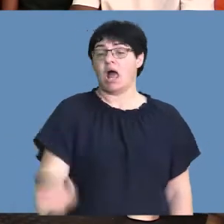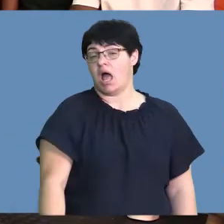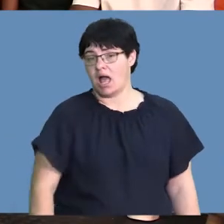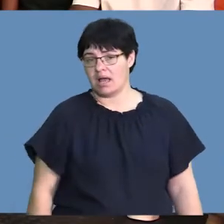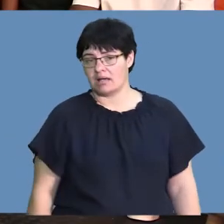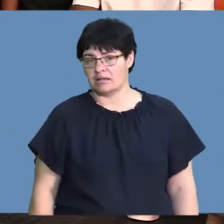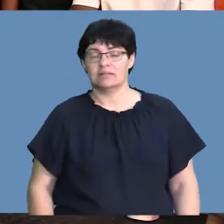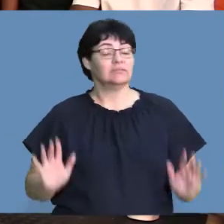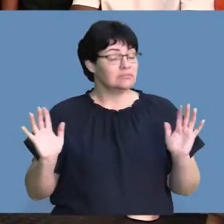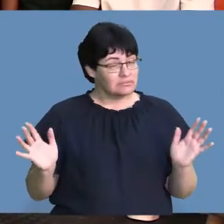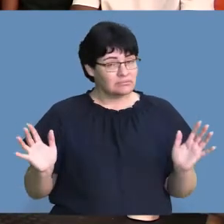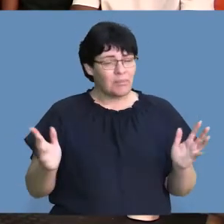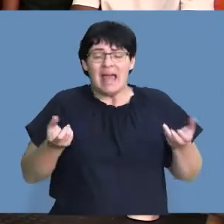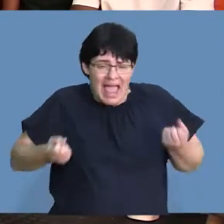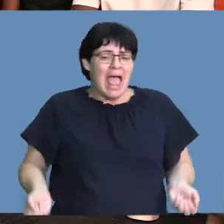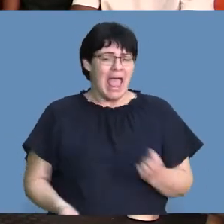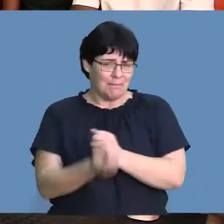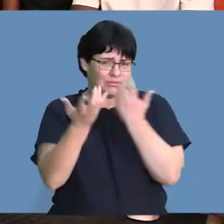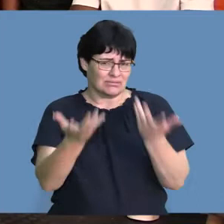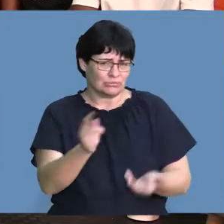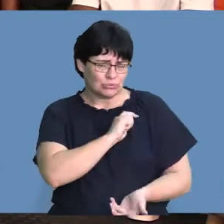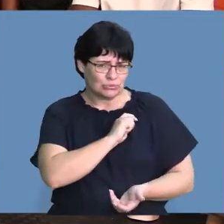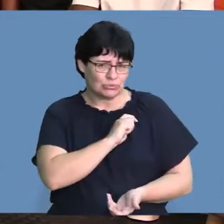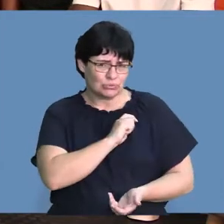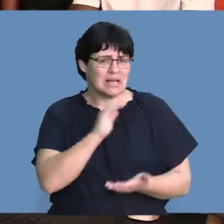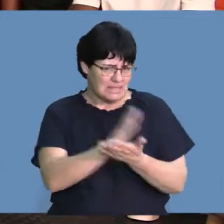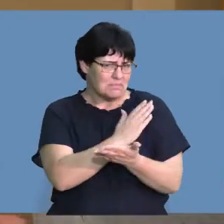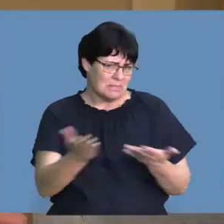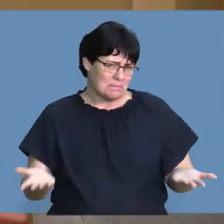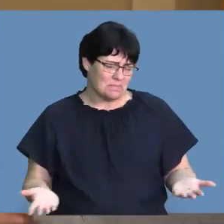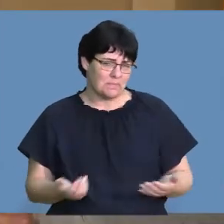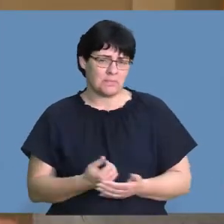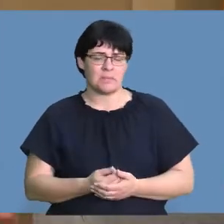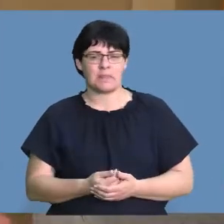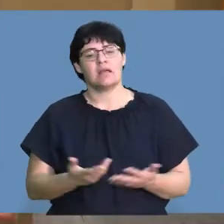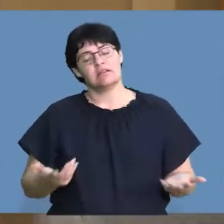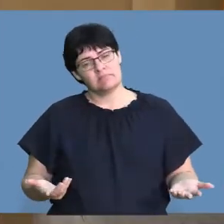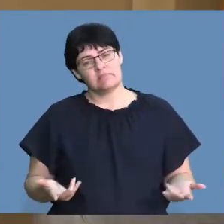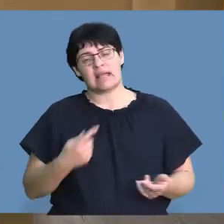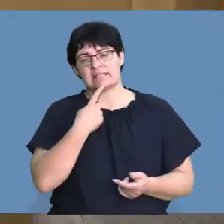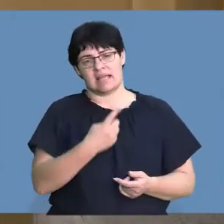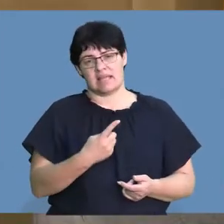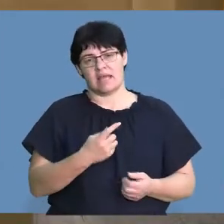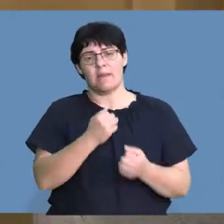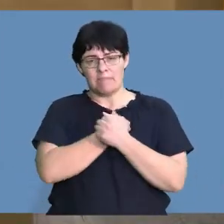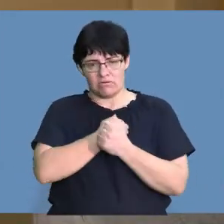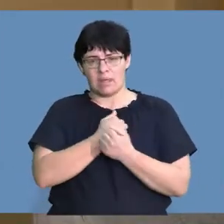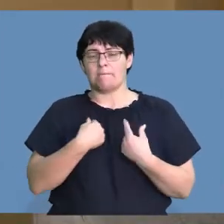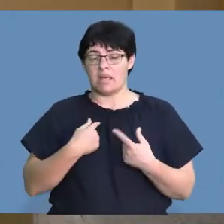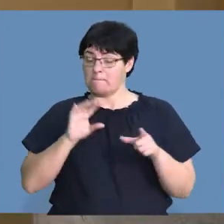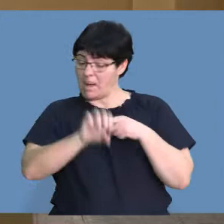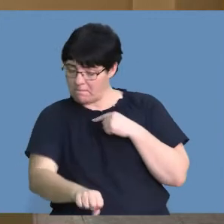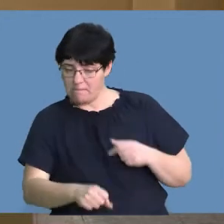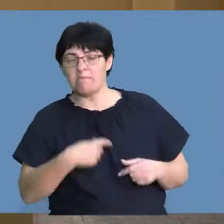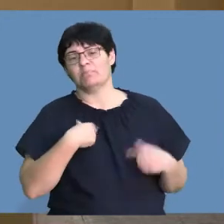No. Let me not go there. But that's how it happens, isn't it? Yeah, sometimes it does. Okay? And I can say as a parent, I've sometimes